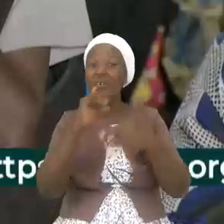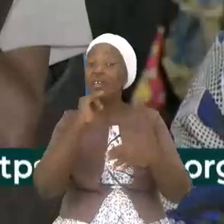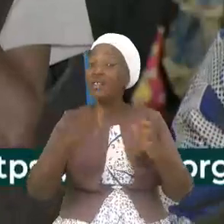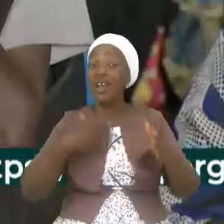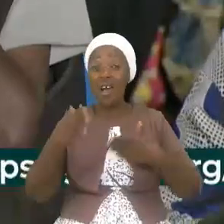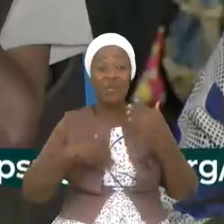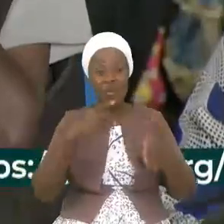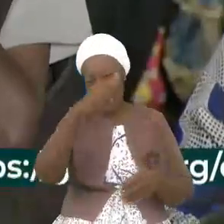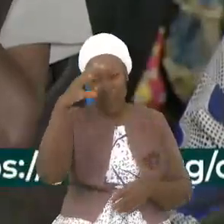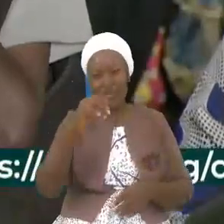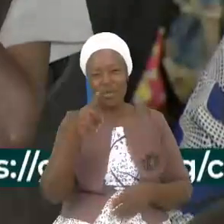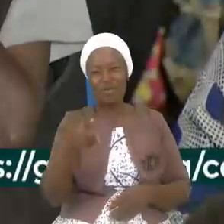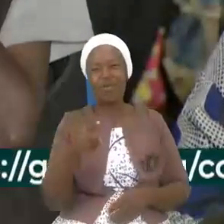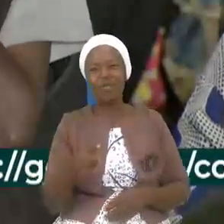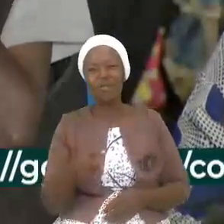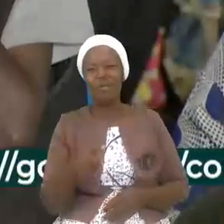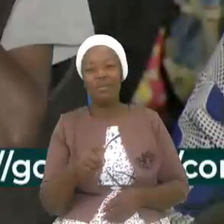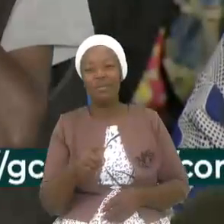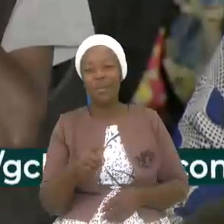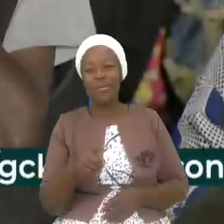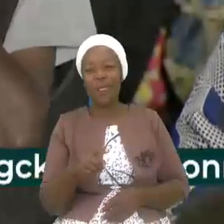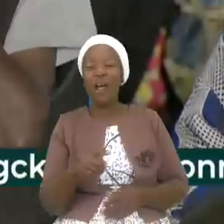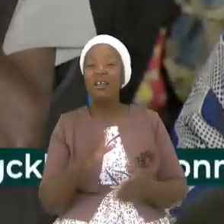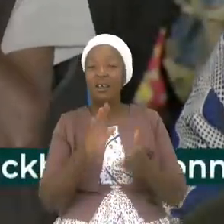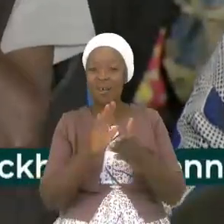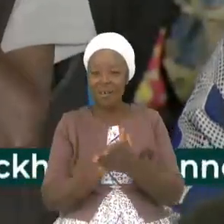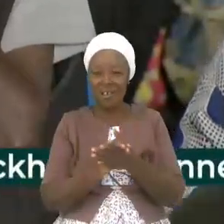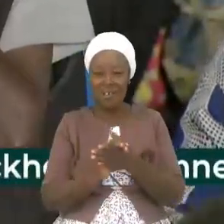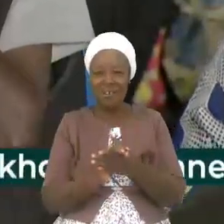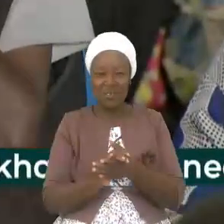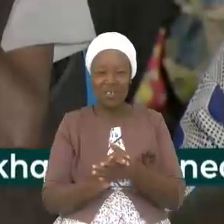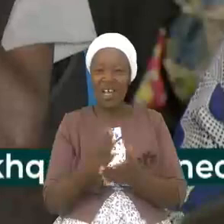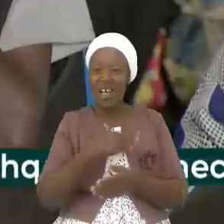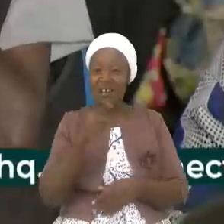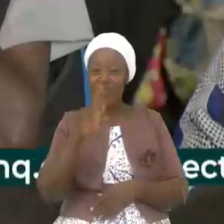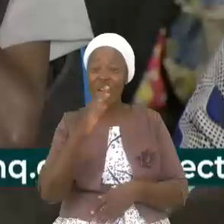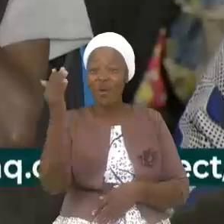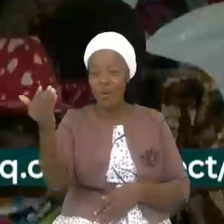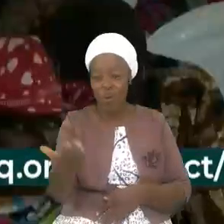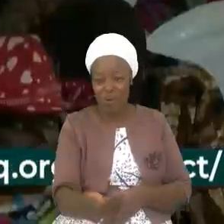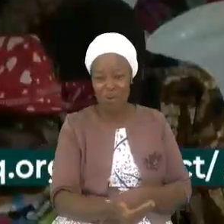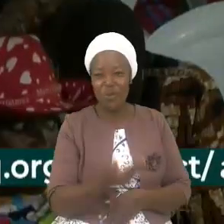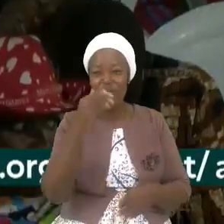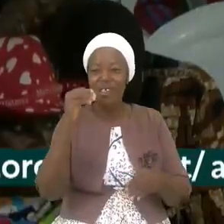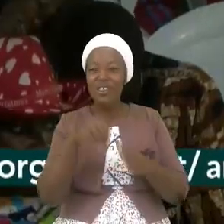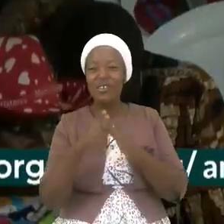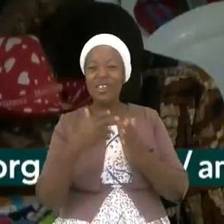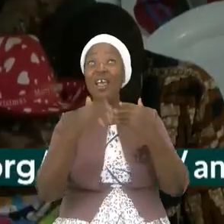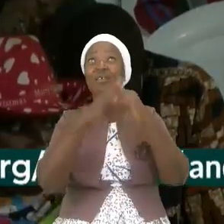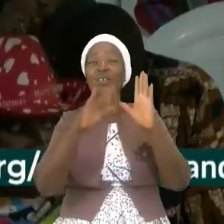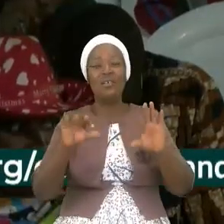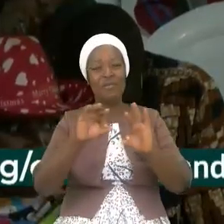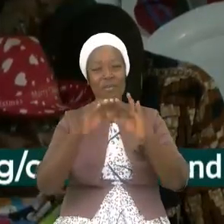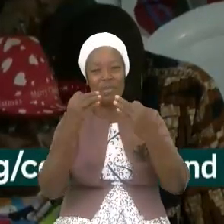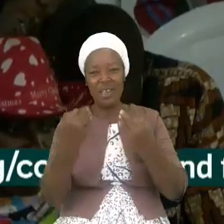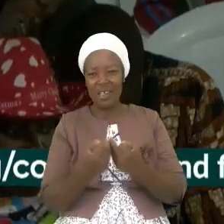Congratulations, and you are welcome into the heavenly family, the family of God, the family of